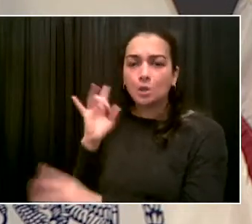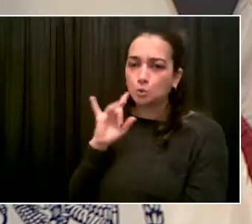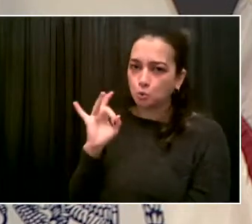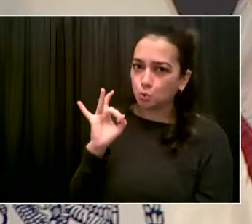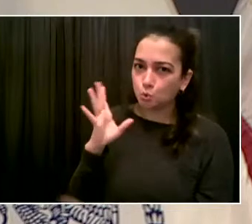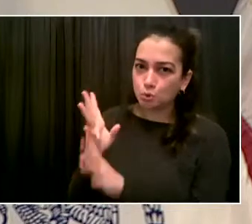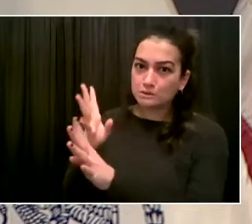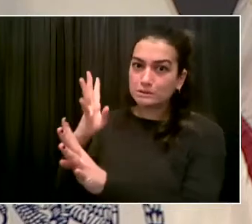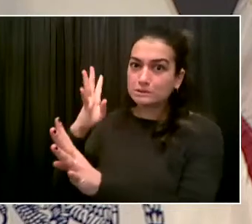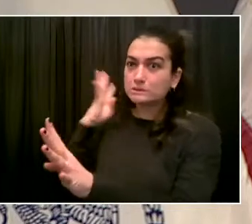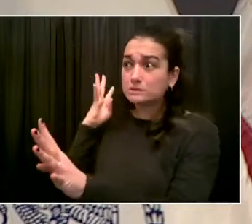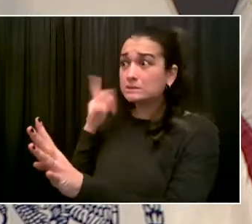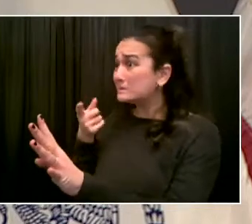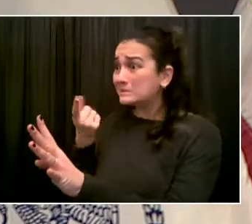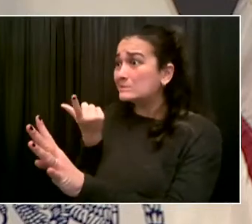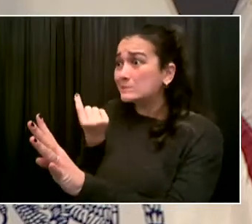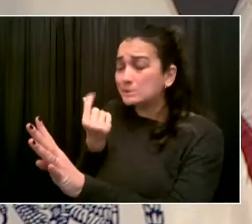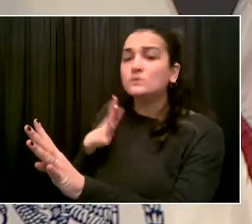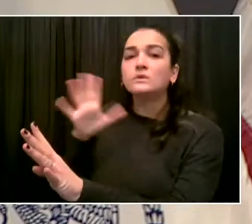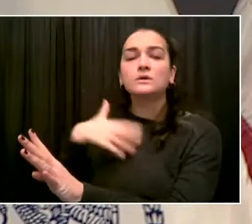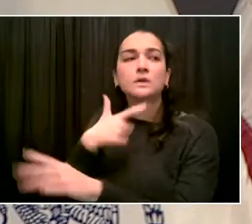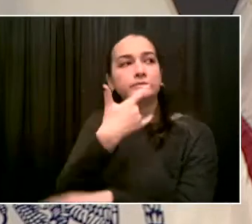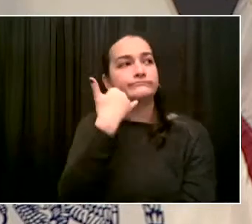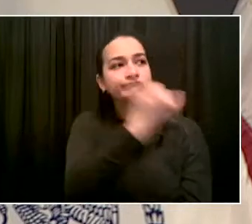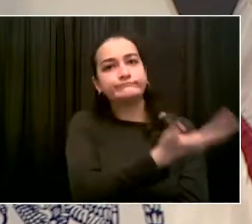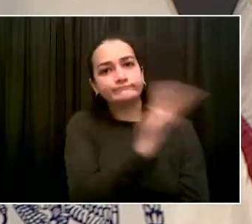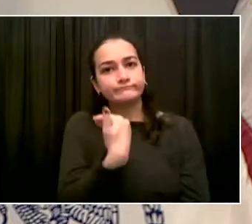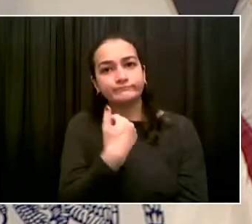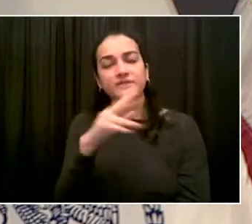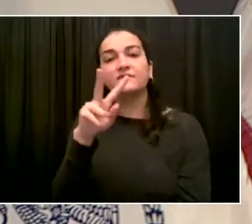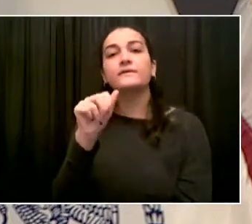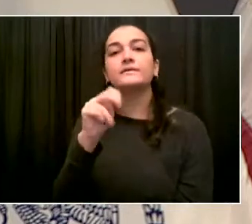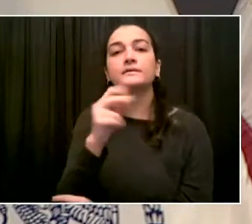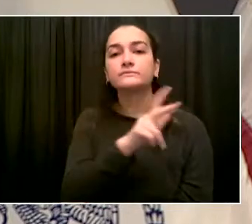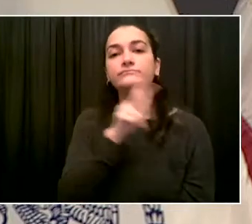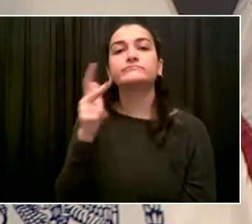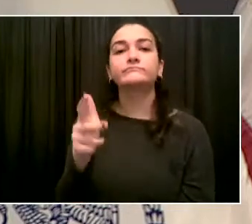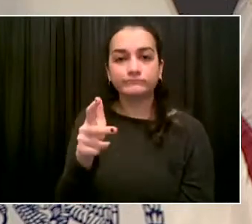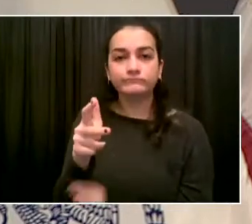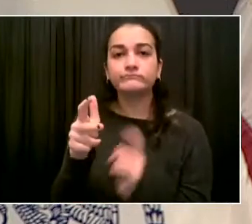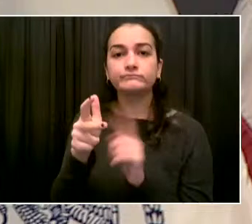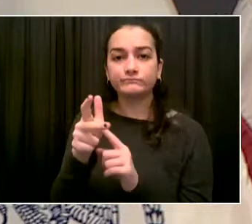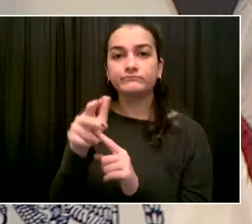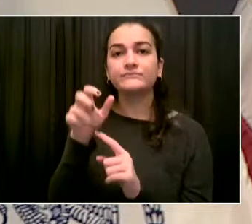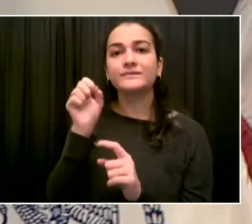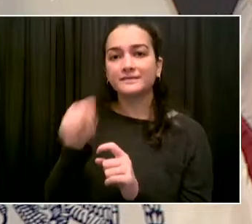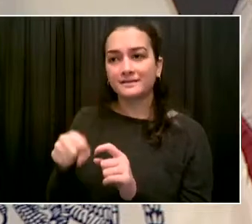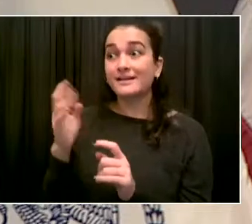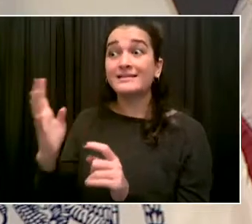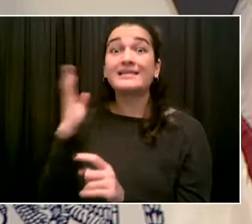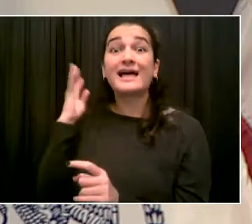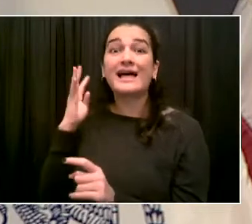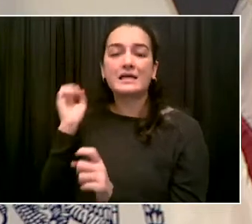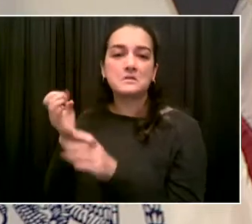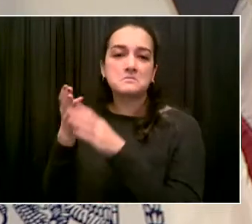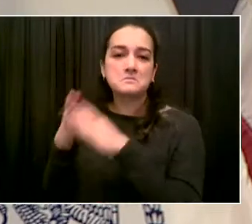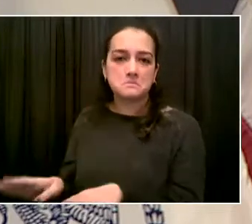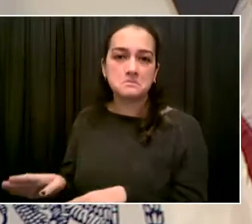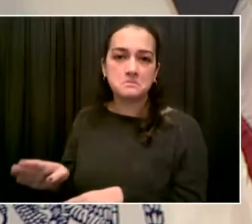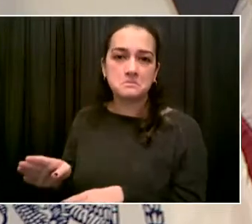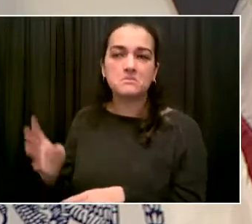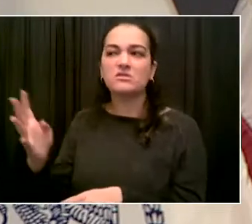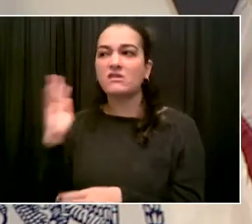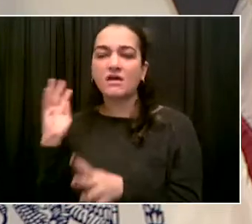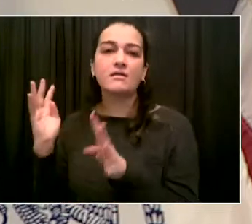help address the demand there. We had other schools like PS33 where there was a lack of doses. Doses were moved immediately over